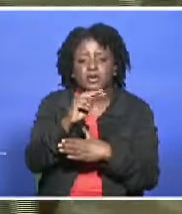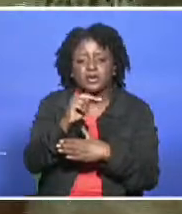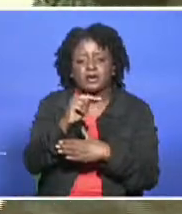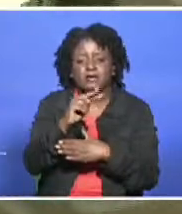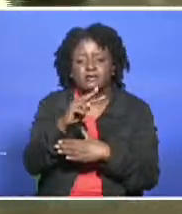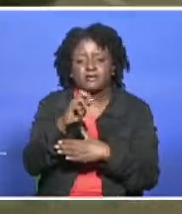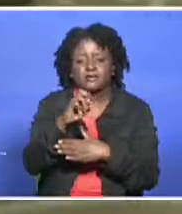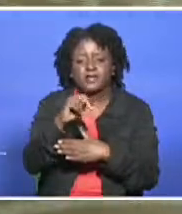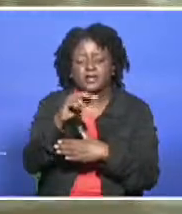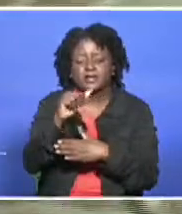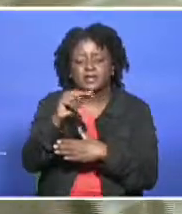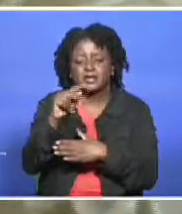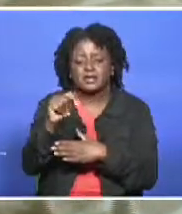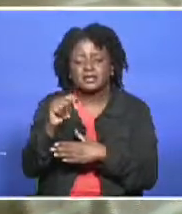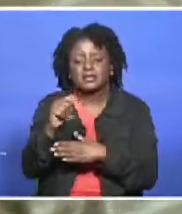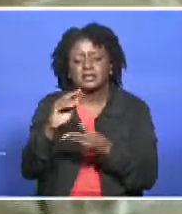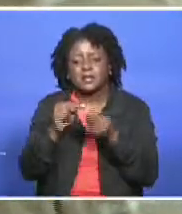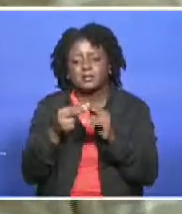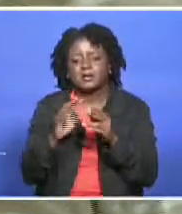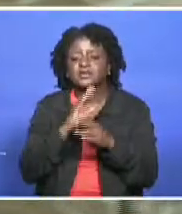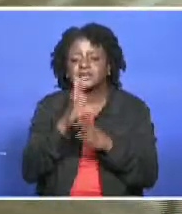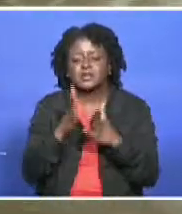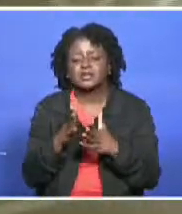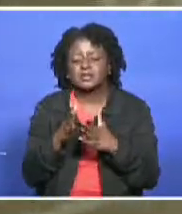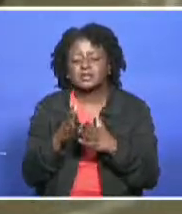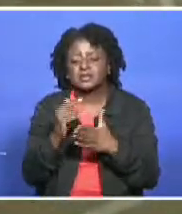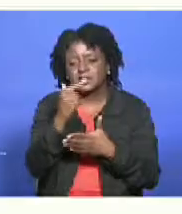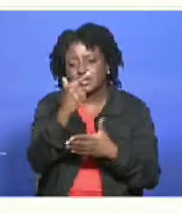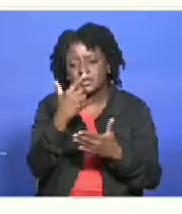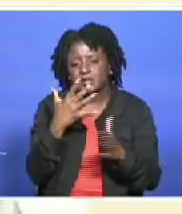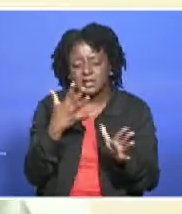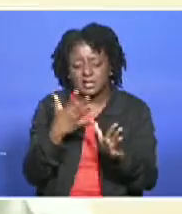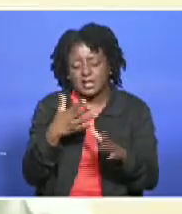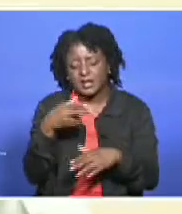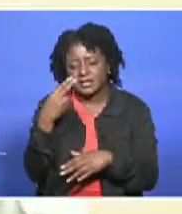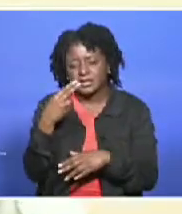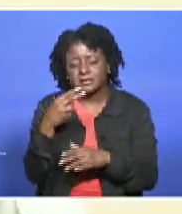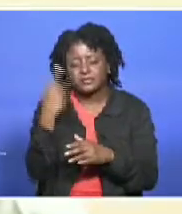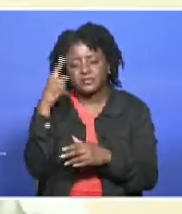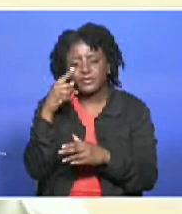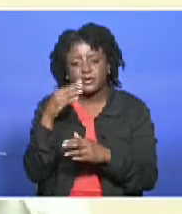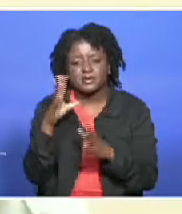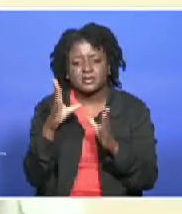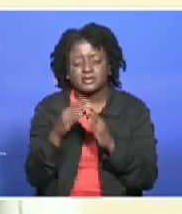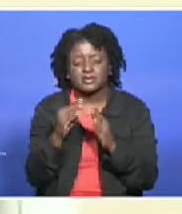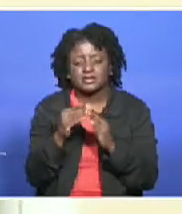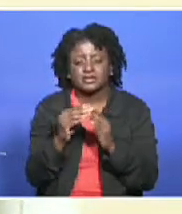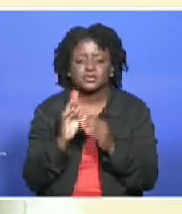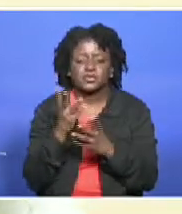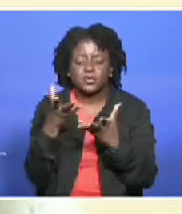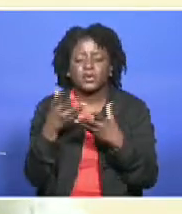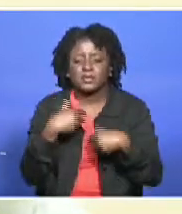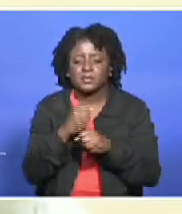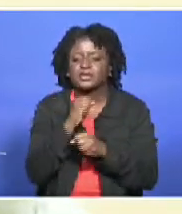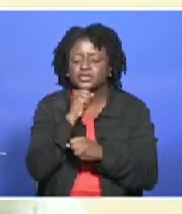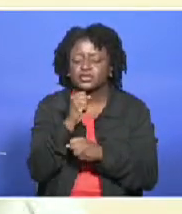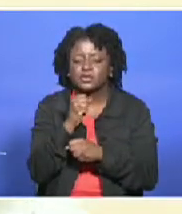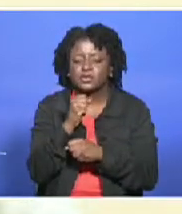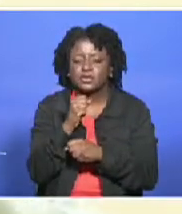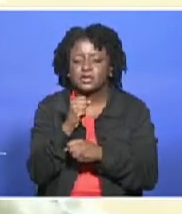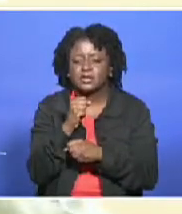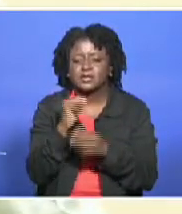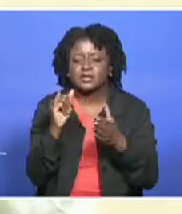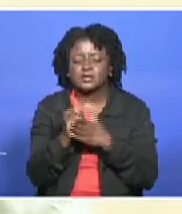speakers are lined up for the sessions. We really want to make sure that at the end of the day,